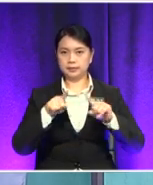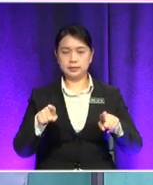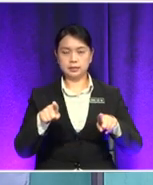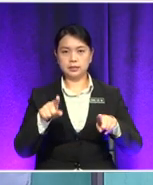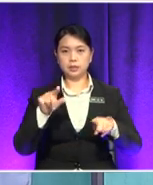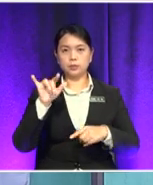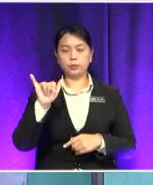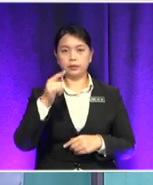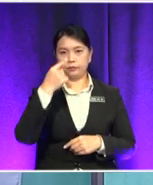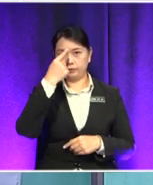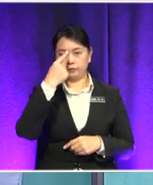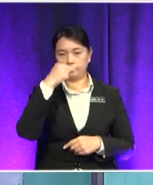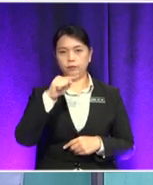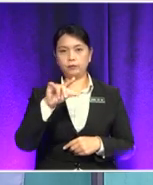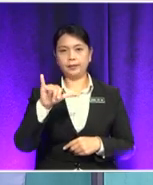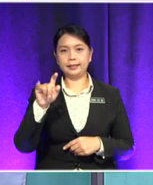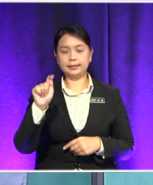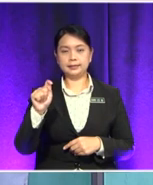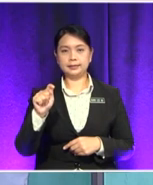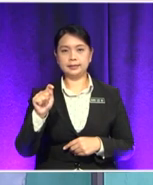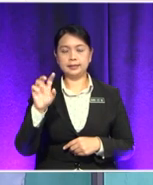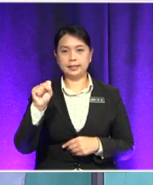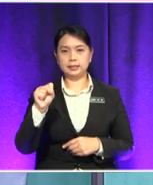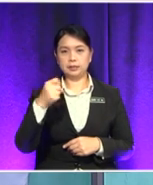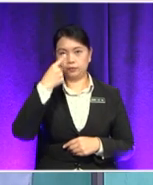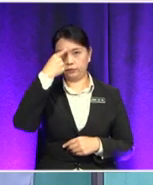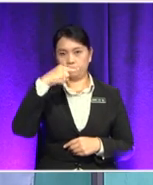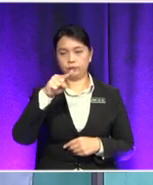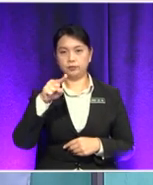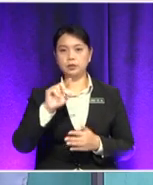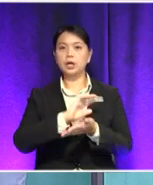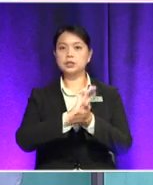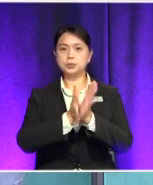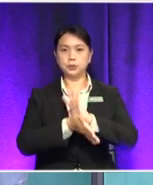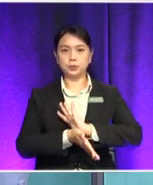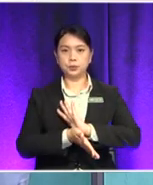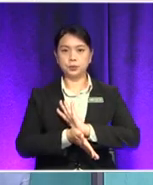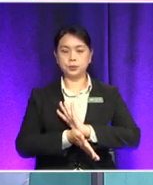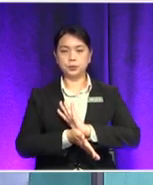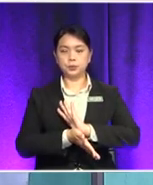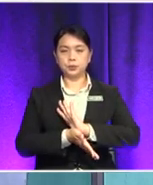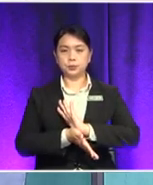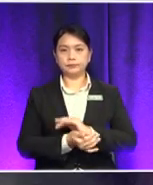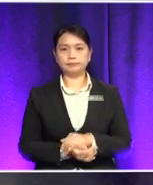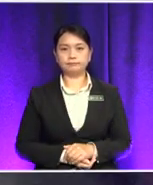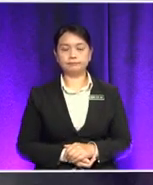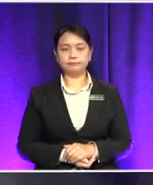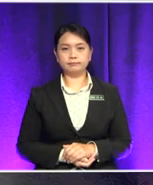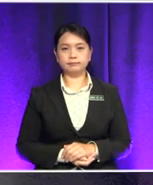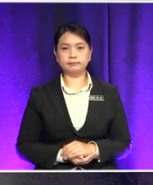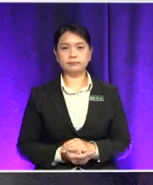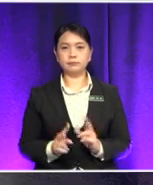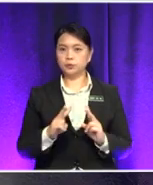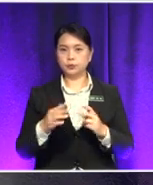for yet, and last but not least is S for so. Oh, that's so easy to remember